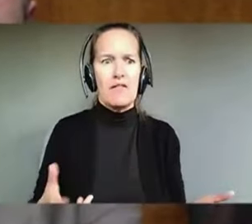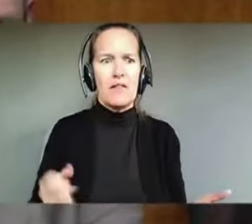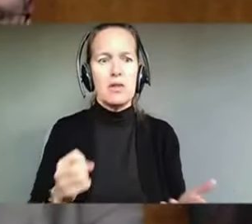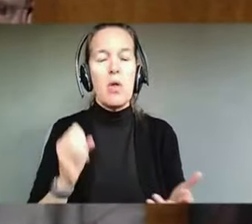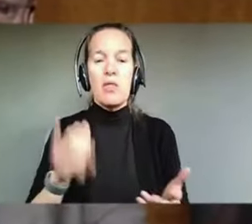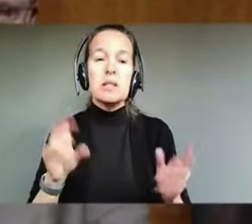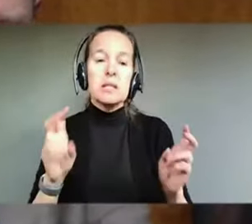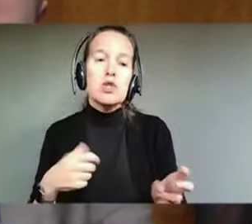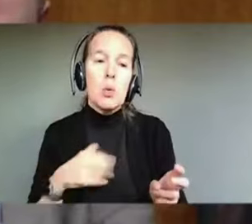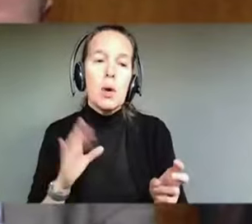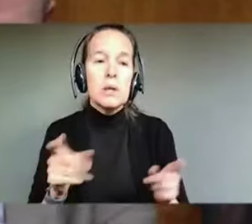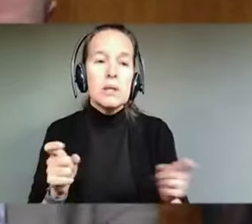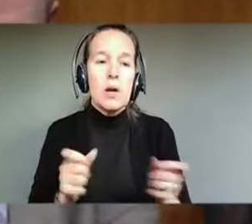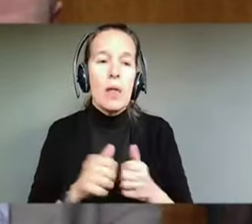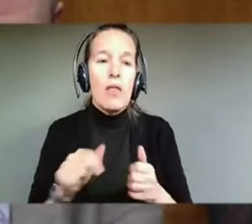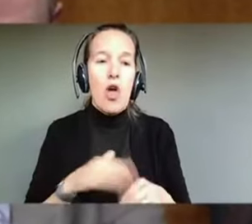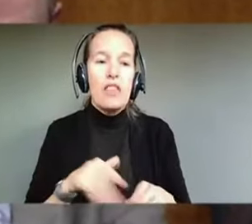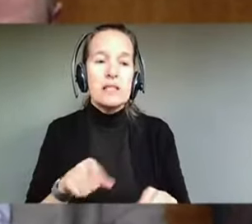committee.